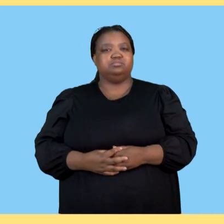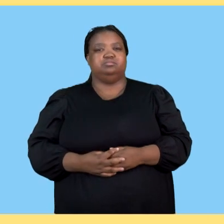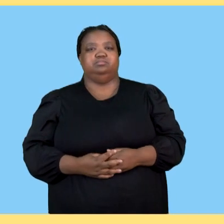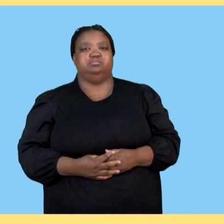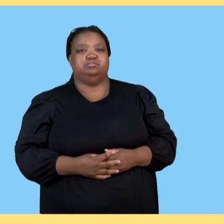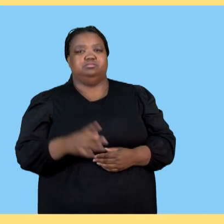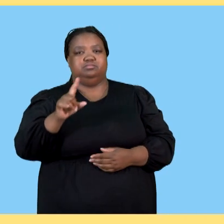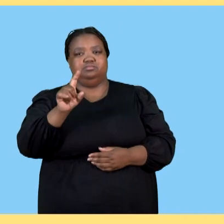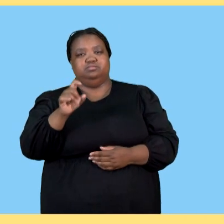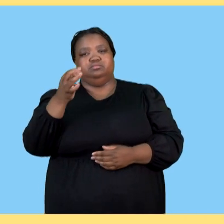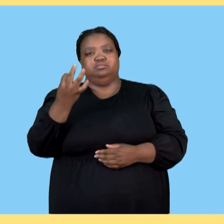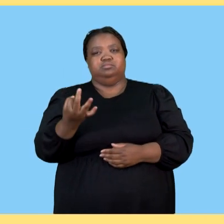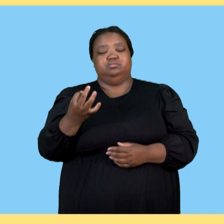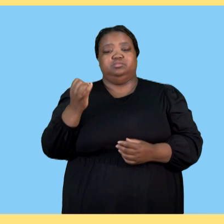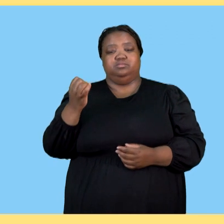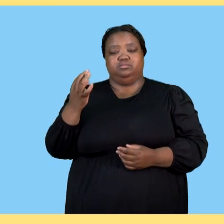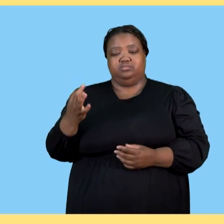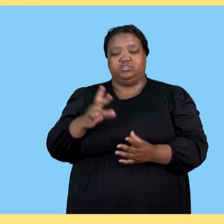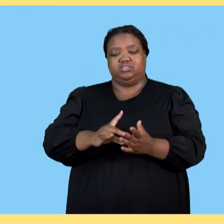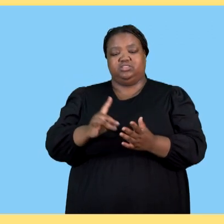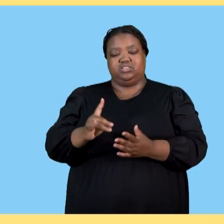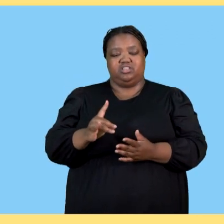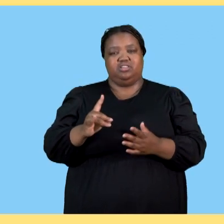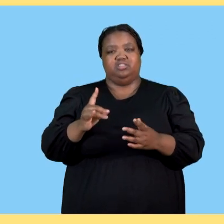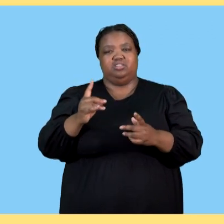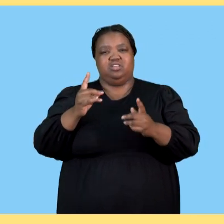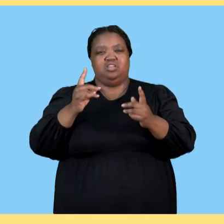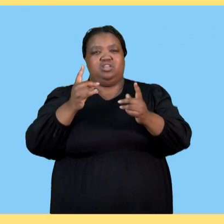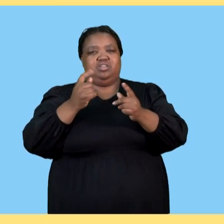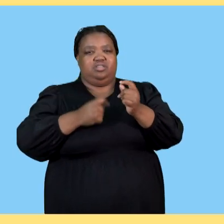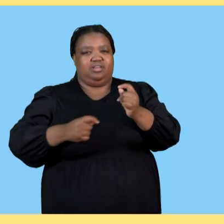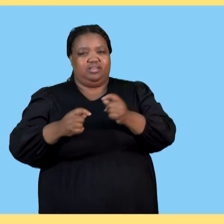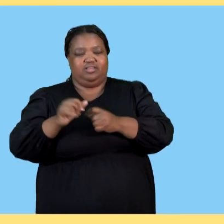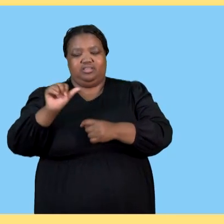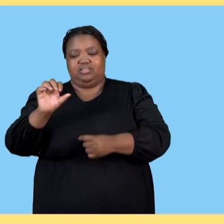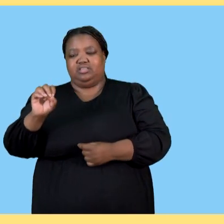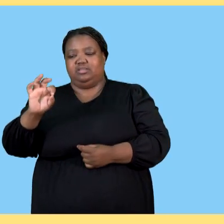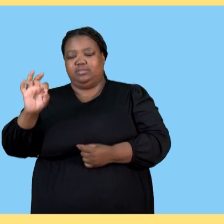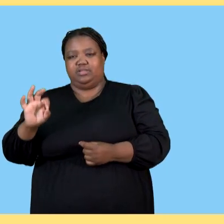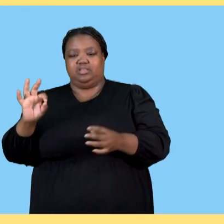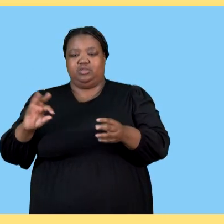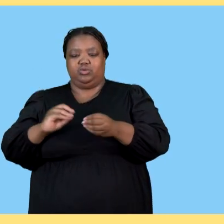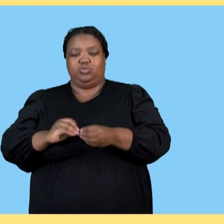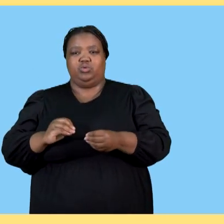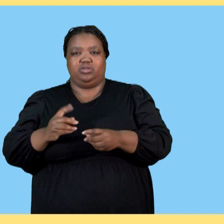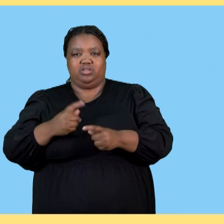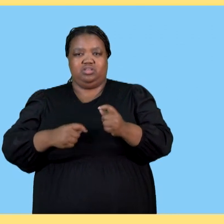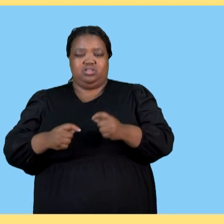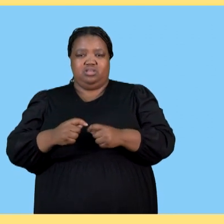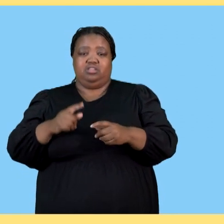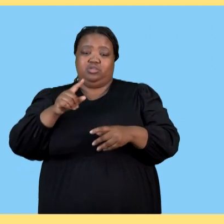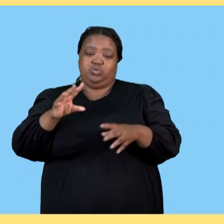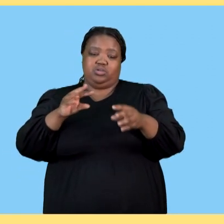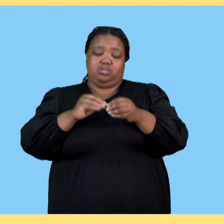Question number three reads, if cash sales are 60% of total sales, calculate the total